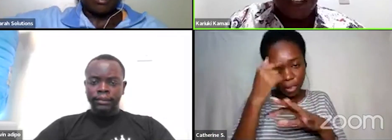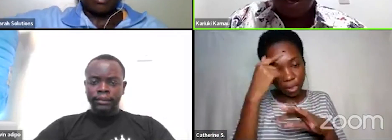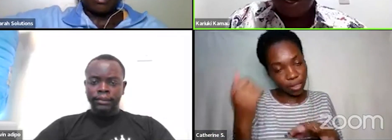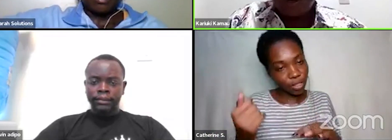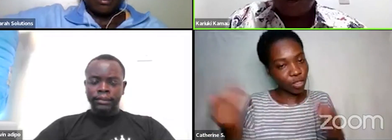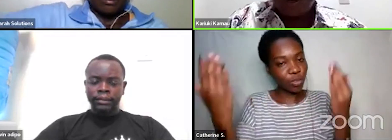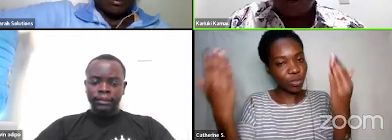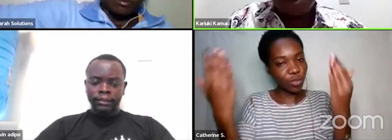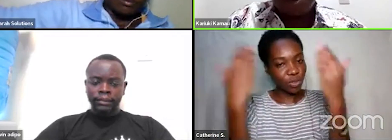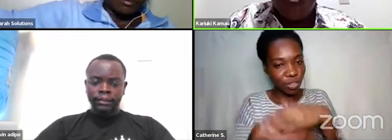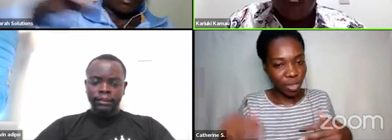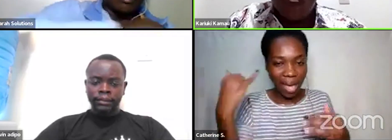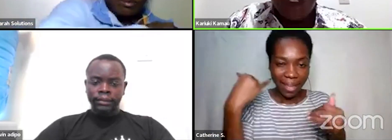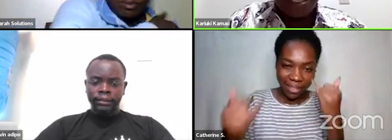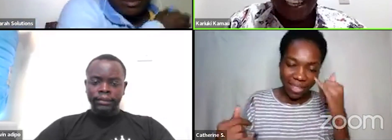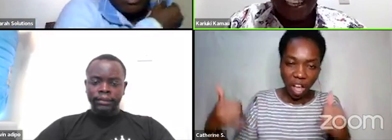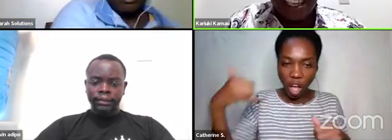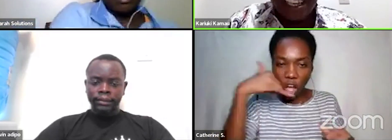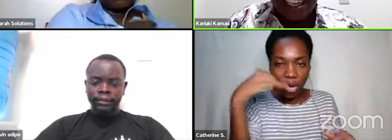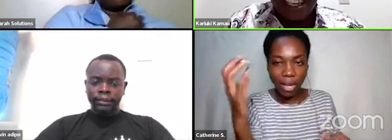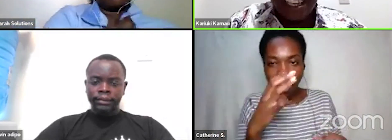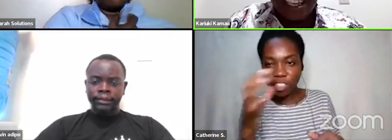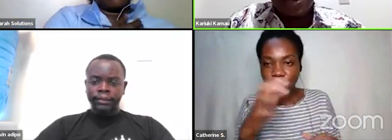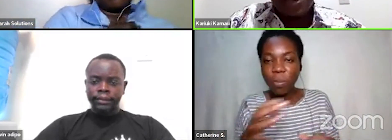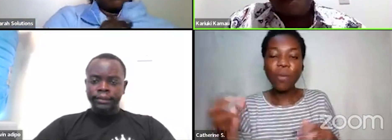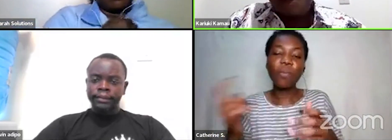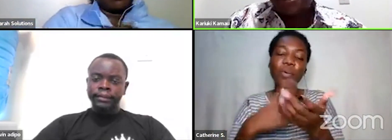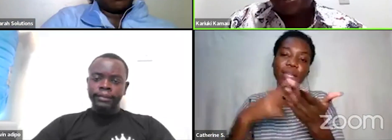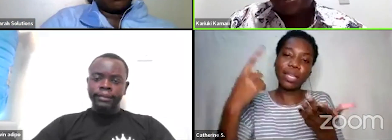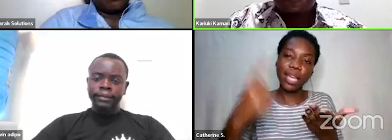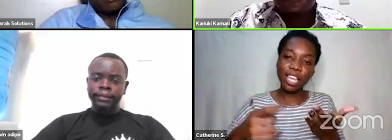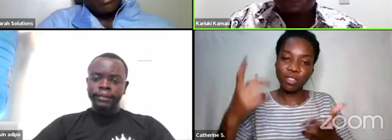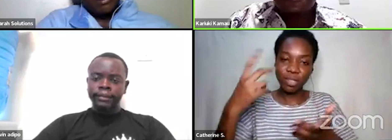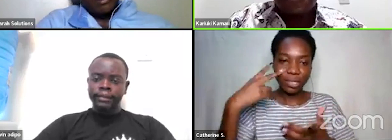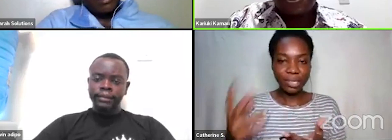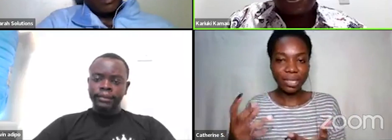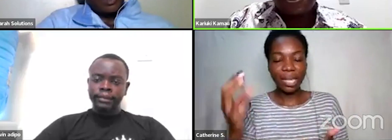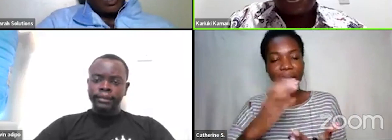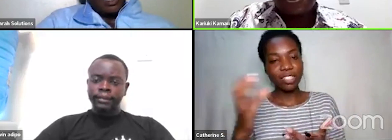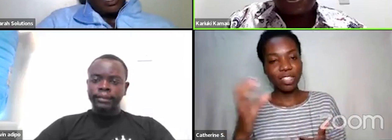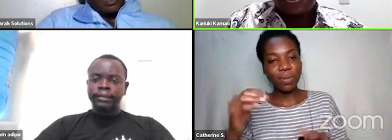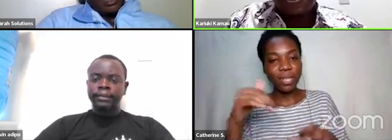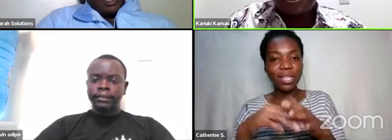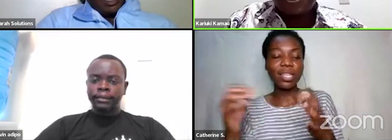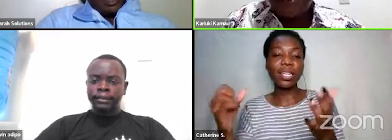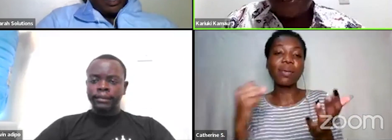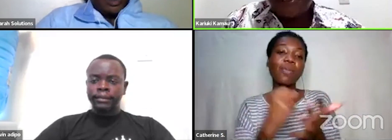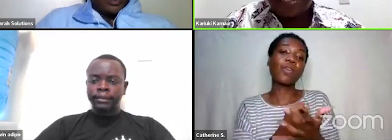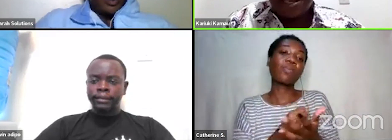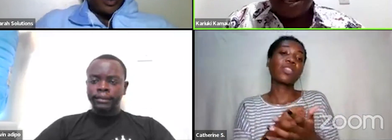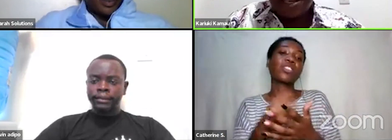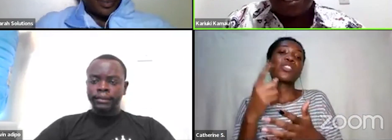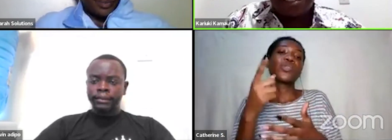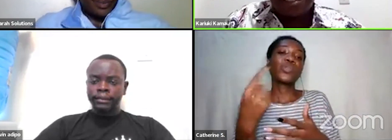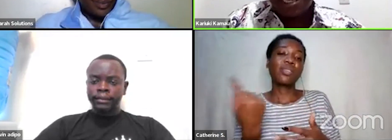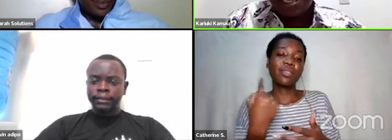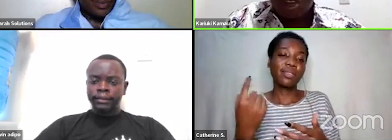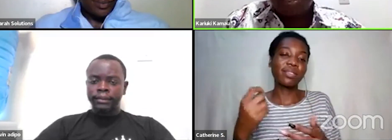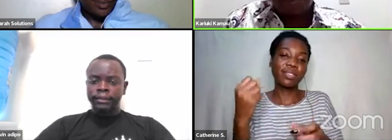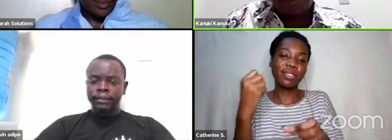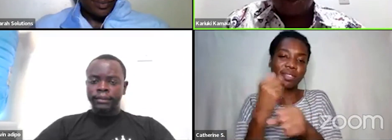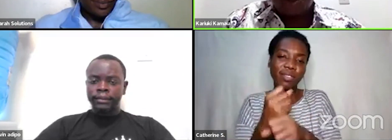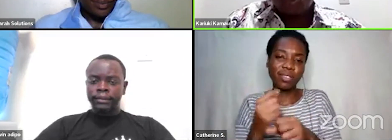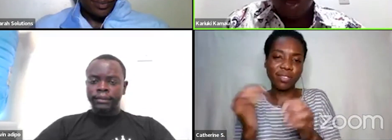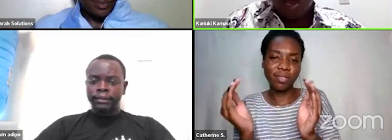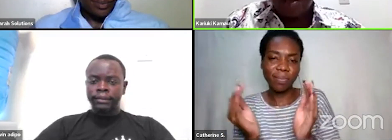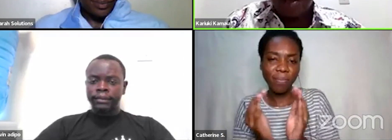night, you are calling customers. Over the weekend, you are seeing your customers. Remember, in employment, you'll be limited in these areas because you have